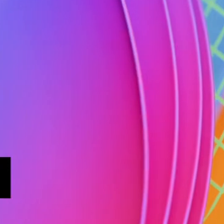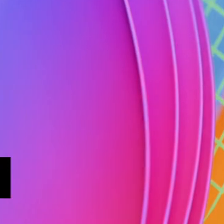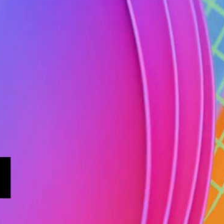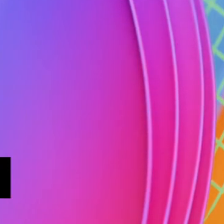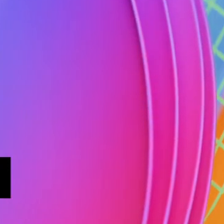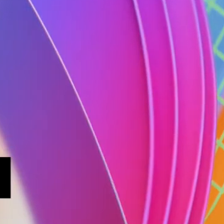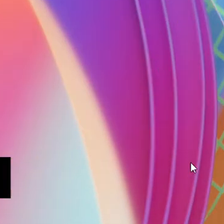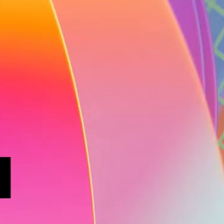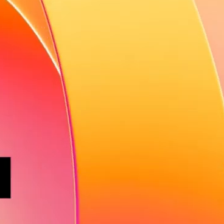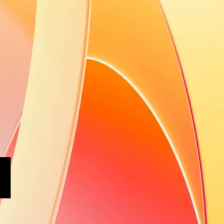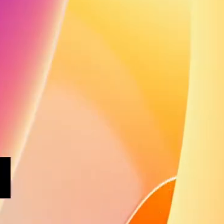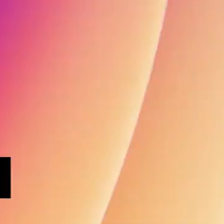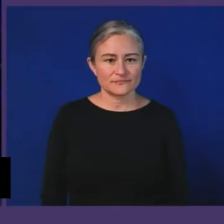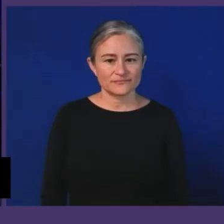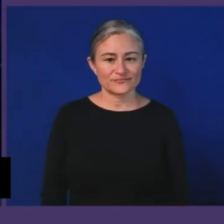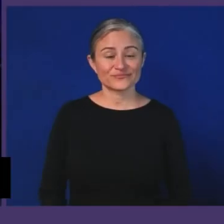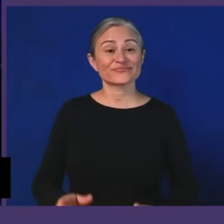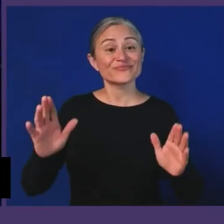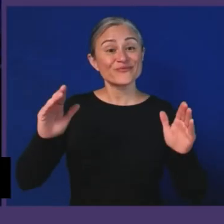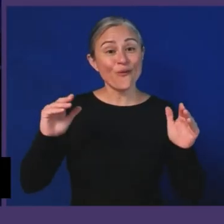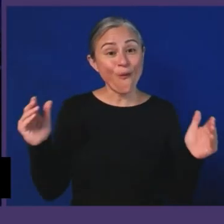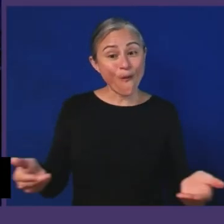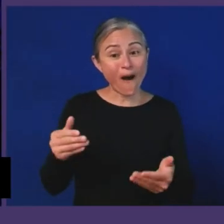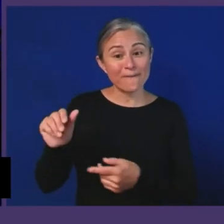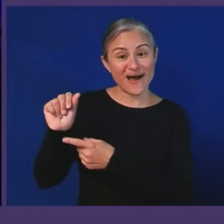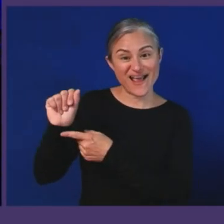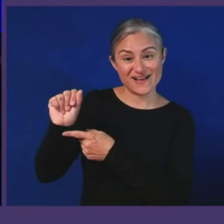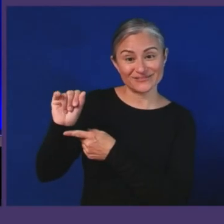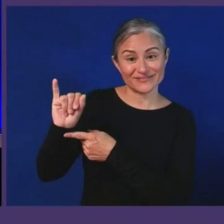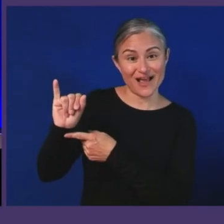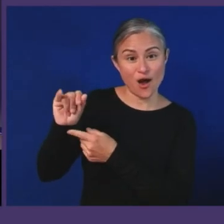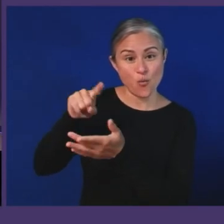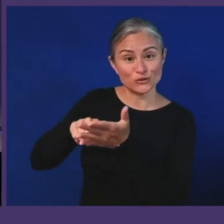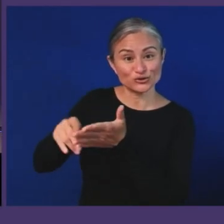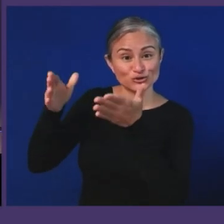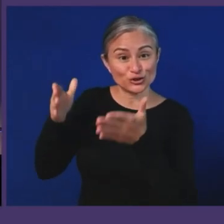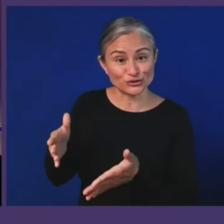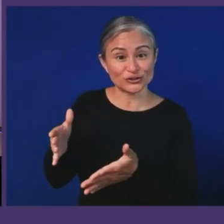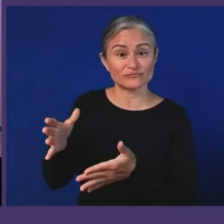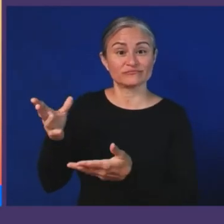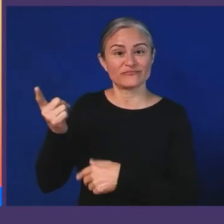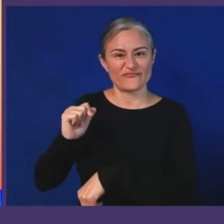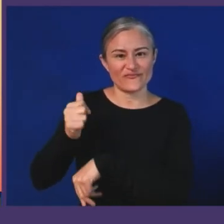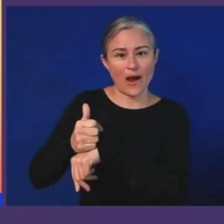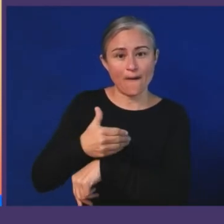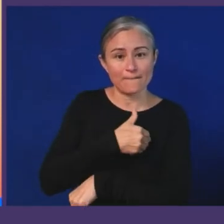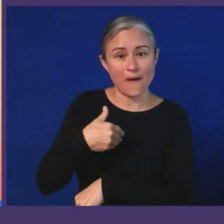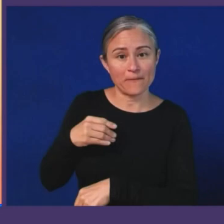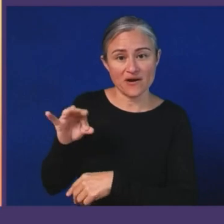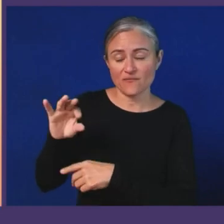Please welcome AI researcher and founding member of OpenAI, Andre Karpathy.